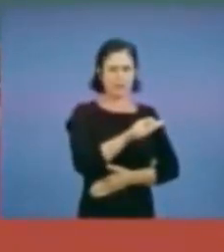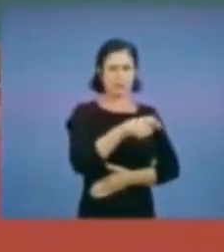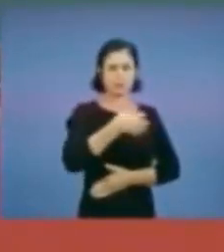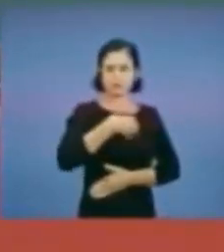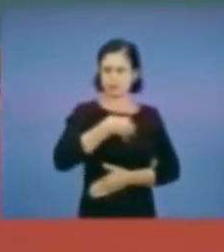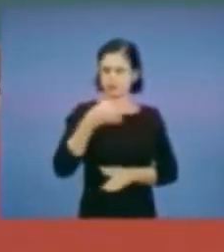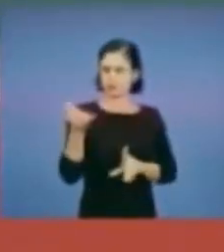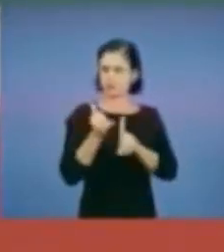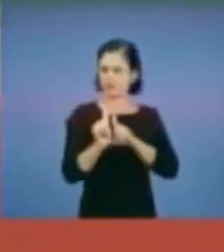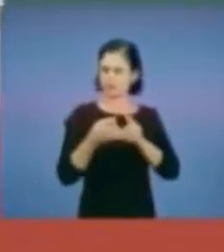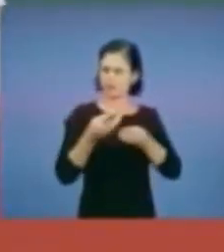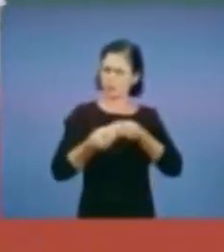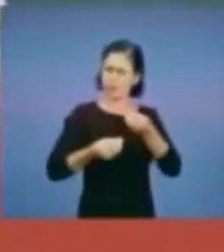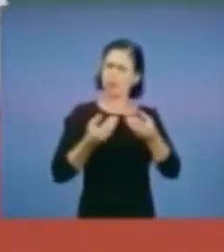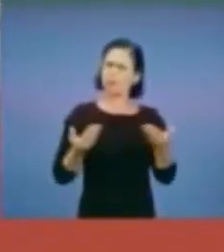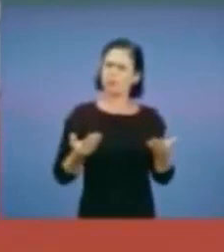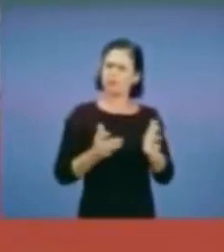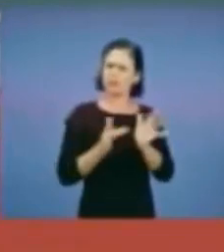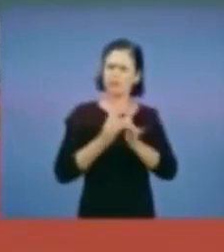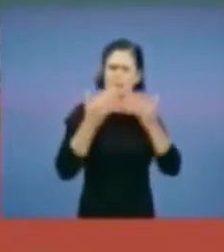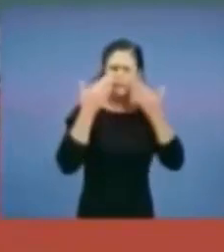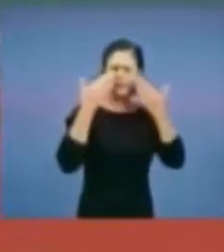in a prophetic way.